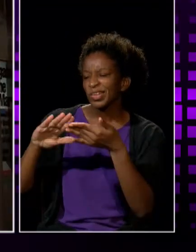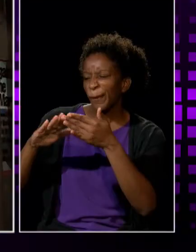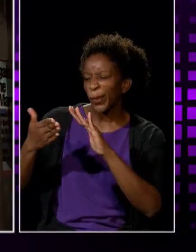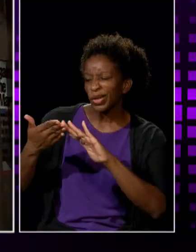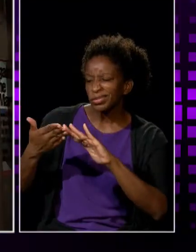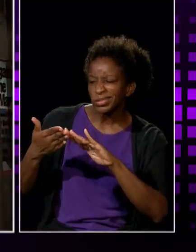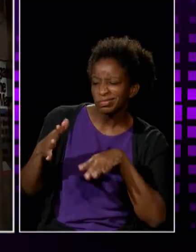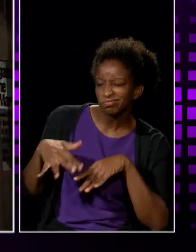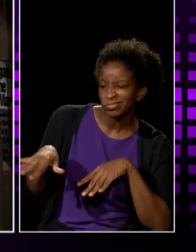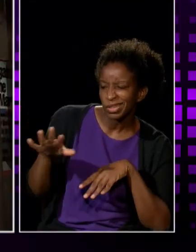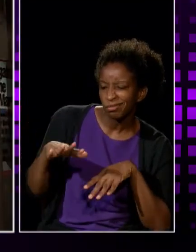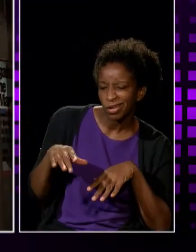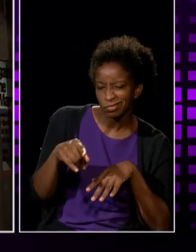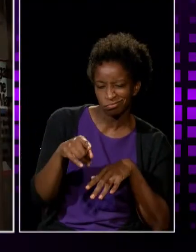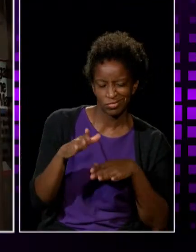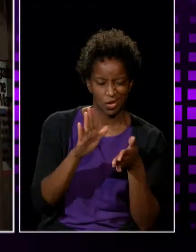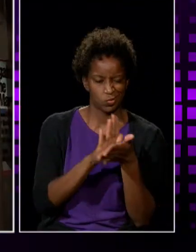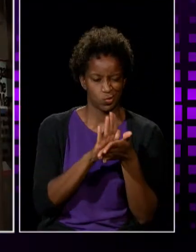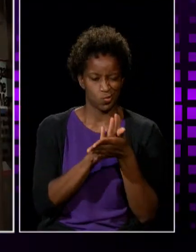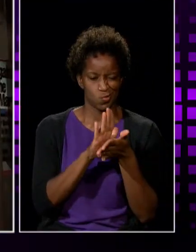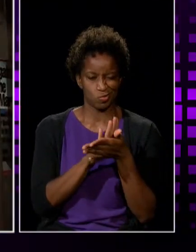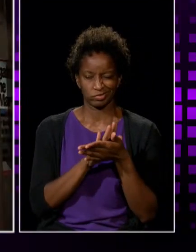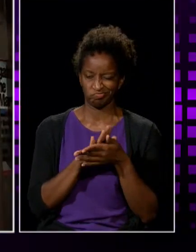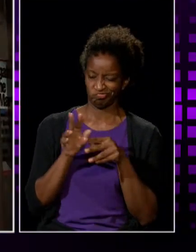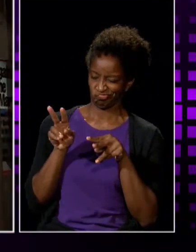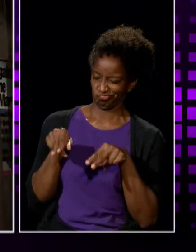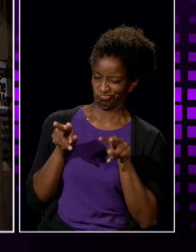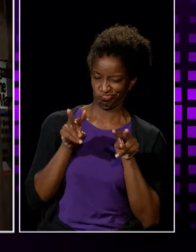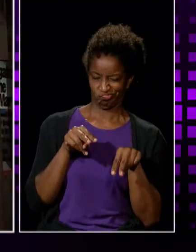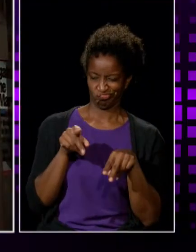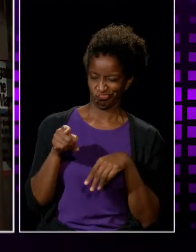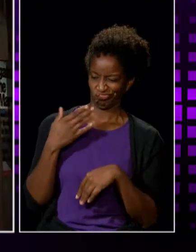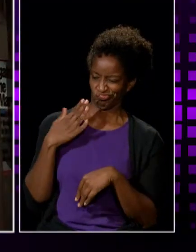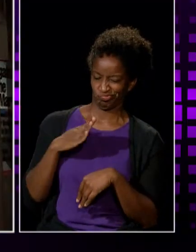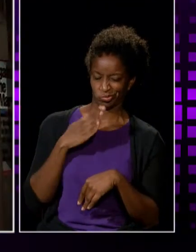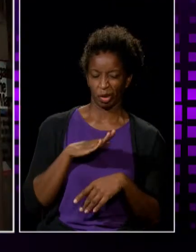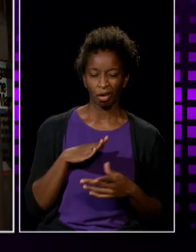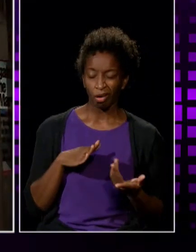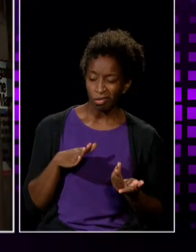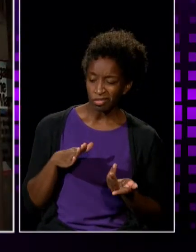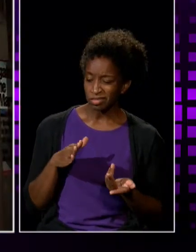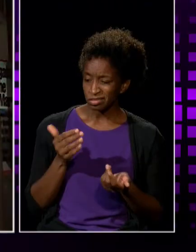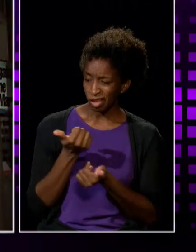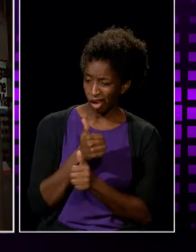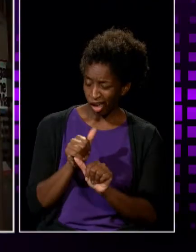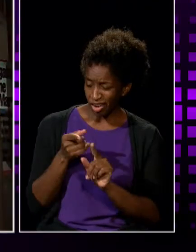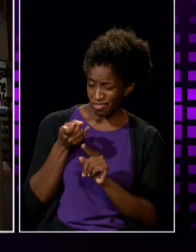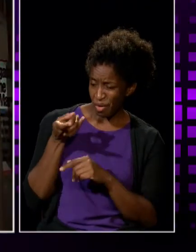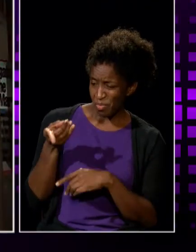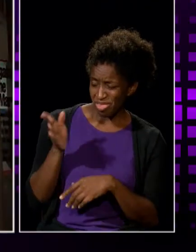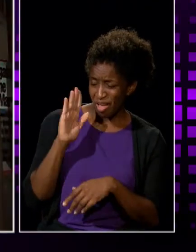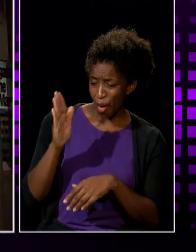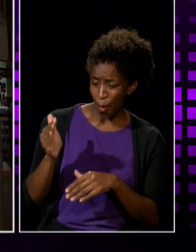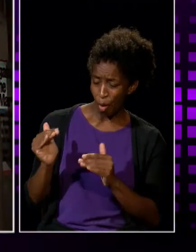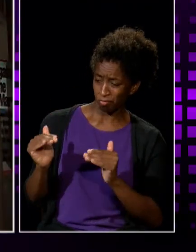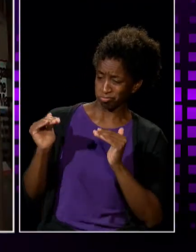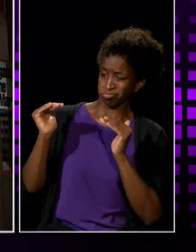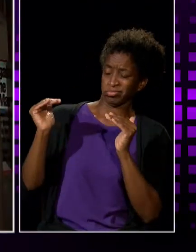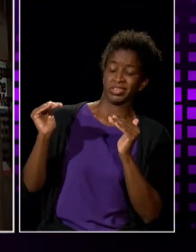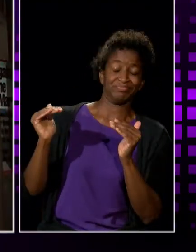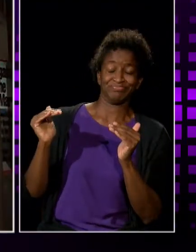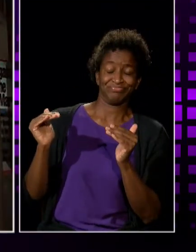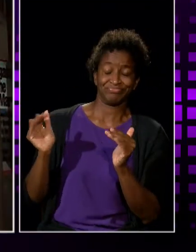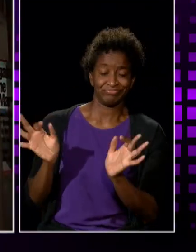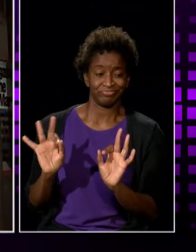certain communities as bad, and as hopeless and as not being able to achieve anything. We have at